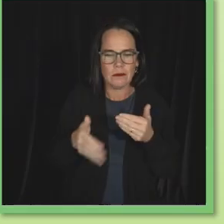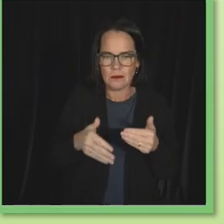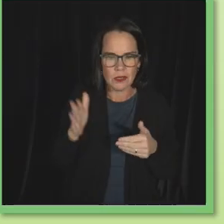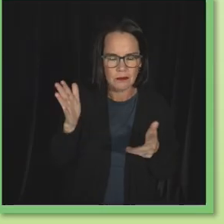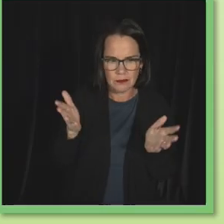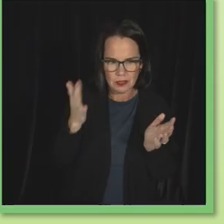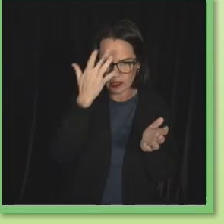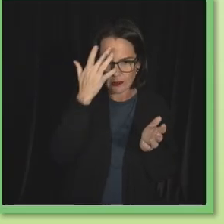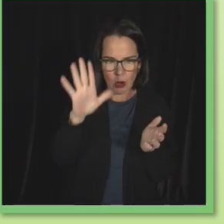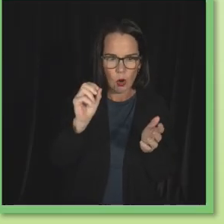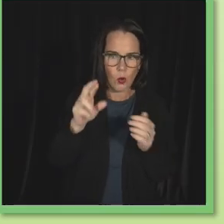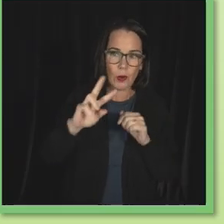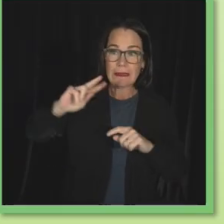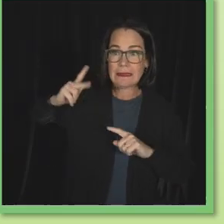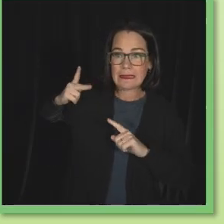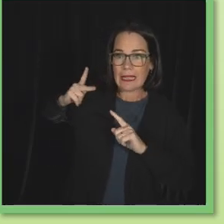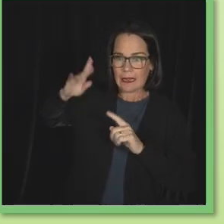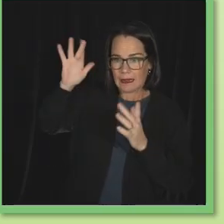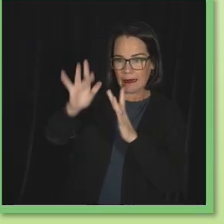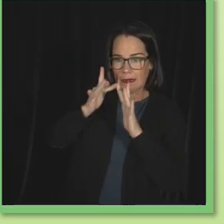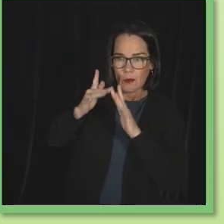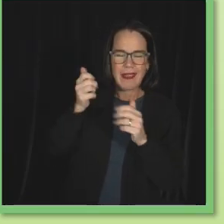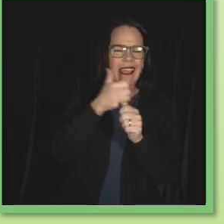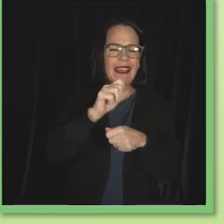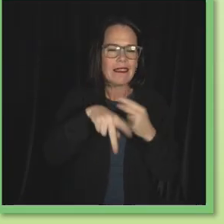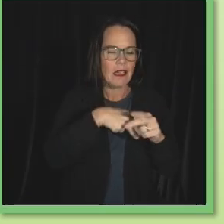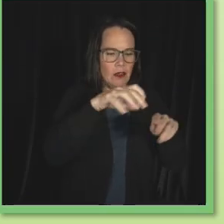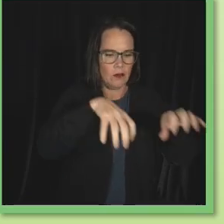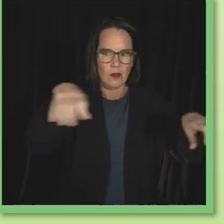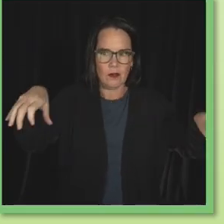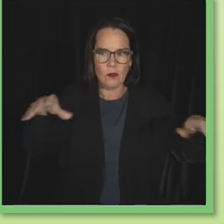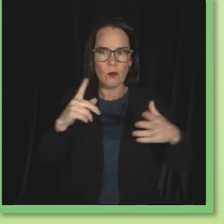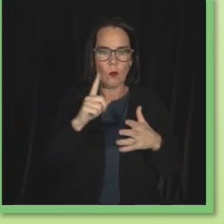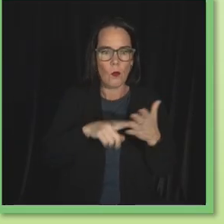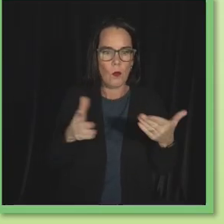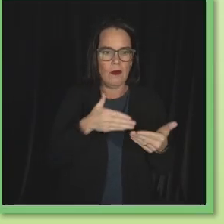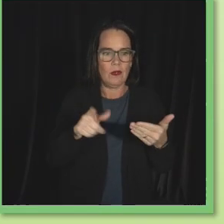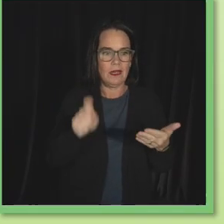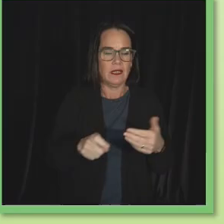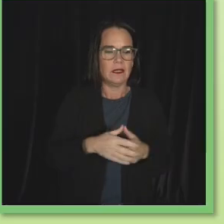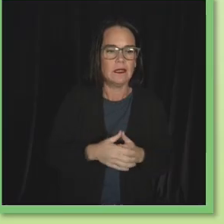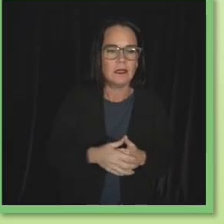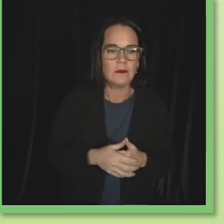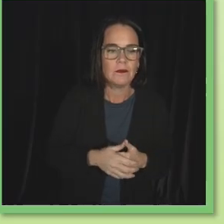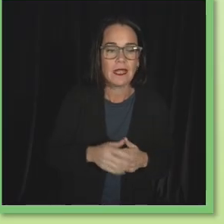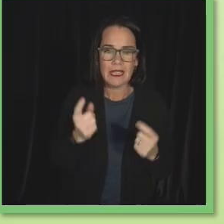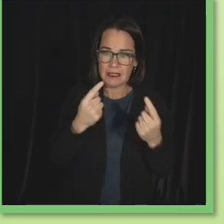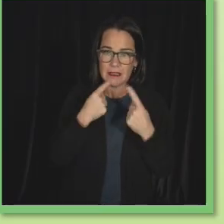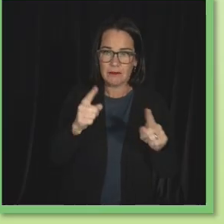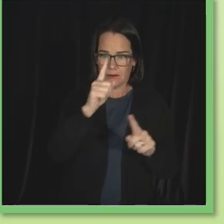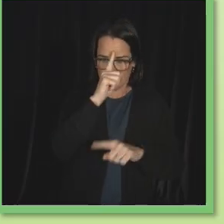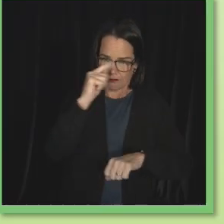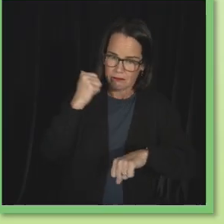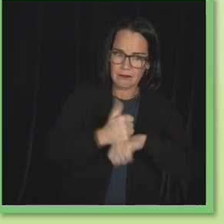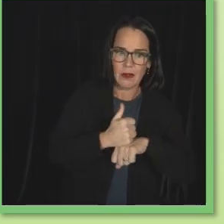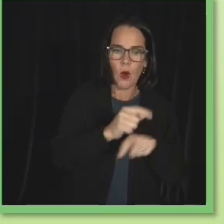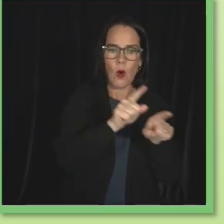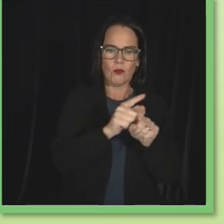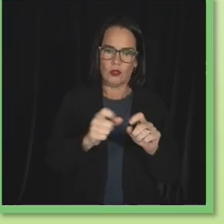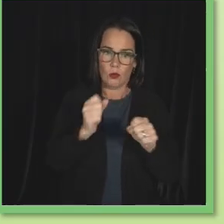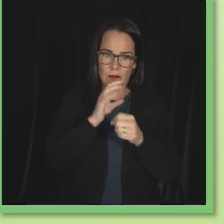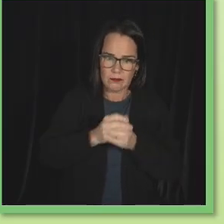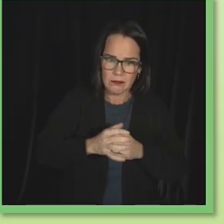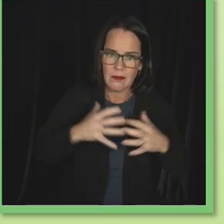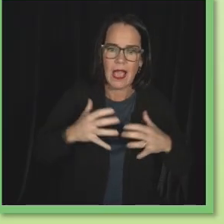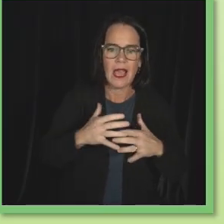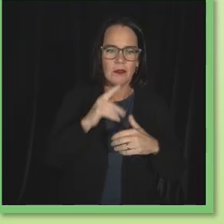of resources you can imagine. It is declarative, it is extensible, and it is built for the real world.